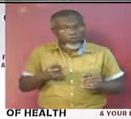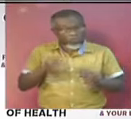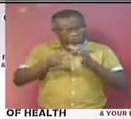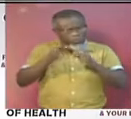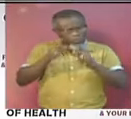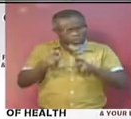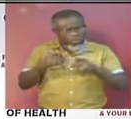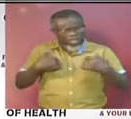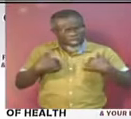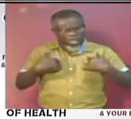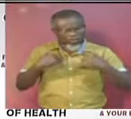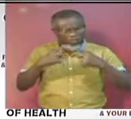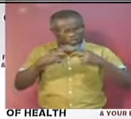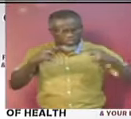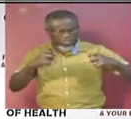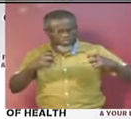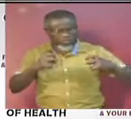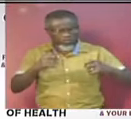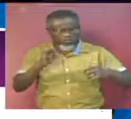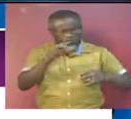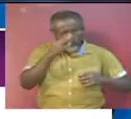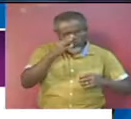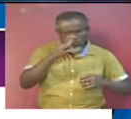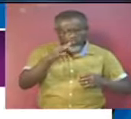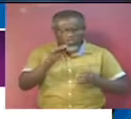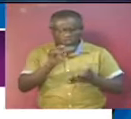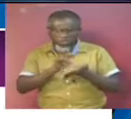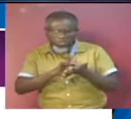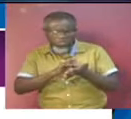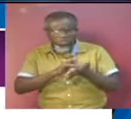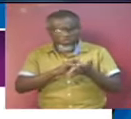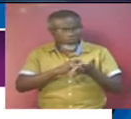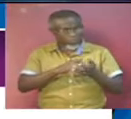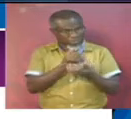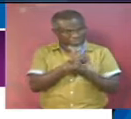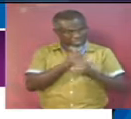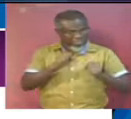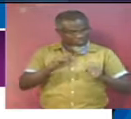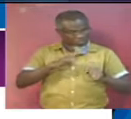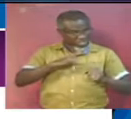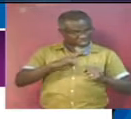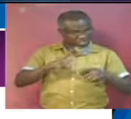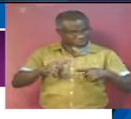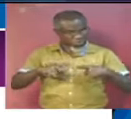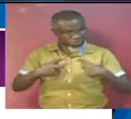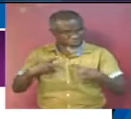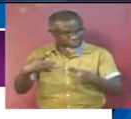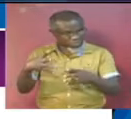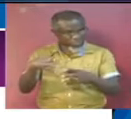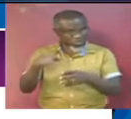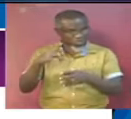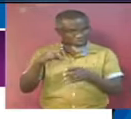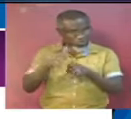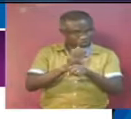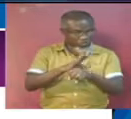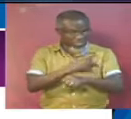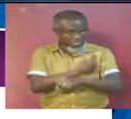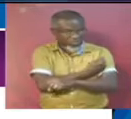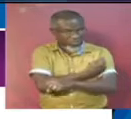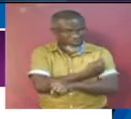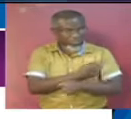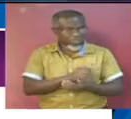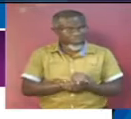allergic reaction to food and drugs, is it safe for them to get the COVID-19 vaccine? I'm asking Dr. Alexander